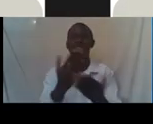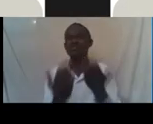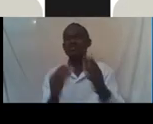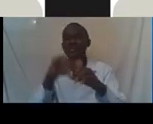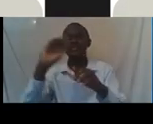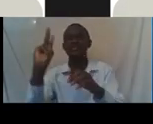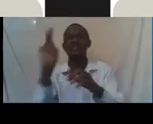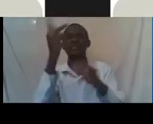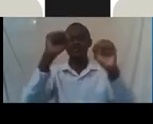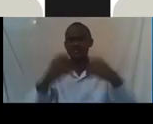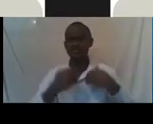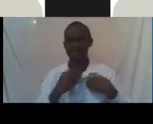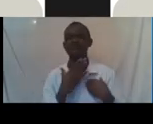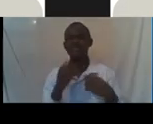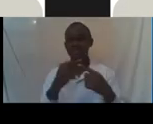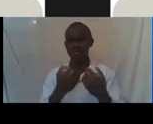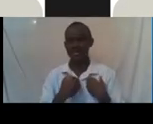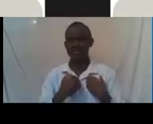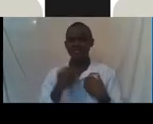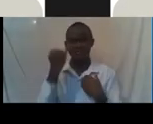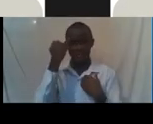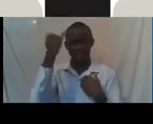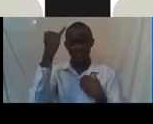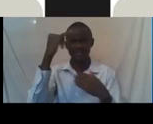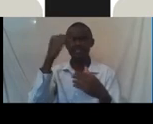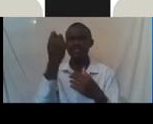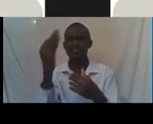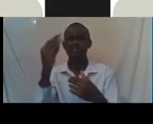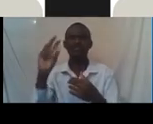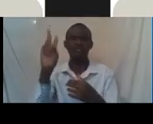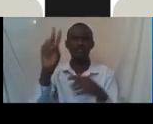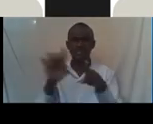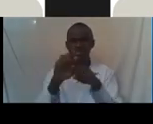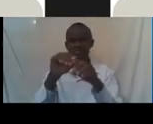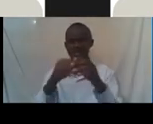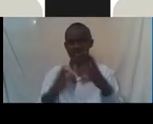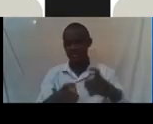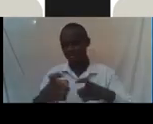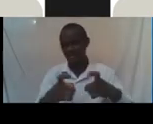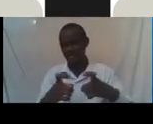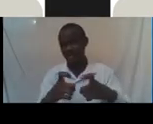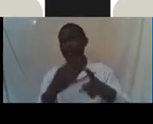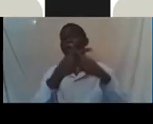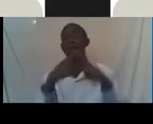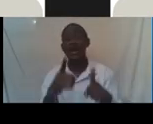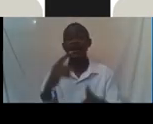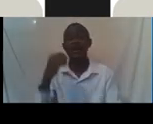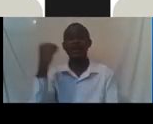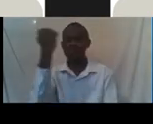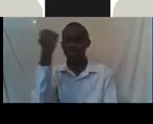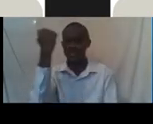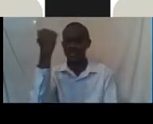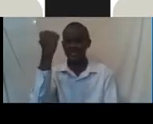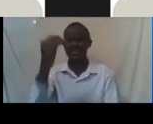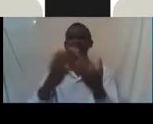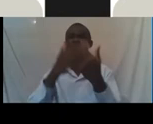some idea of values and a system, idea of a good system of governance, the politicians, on the other hand, they don't care